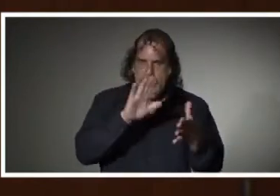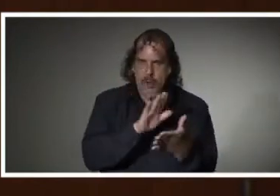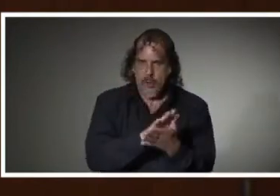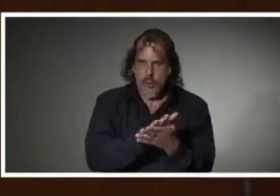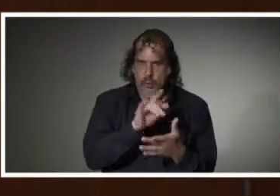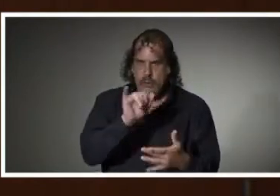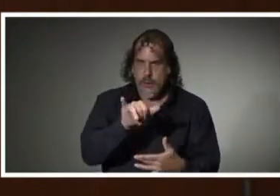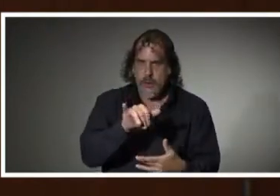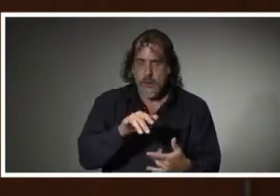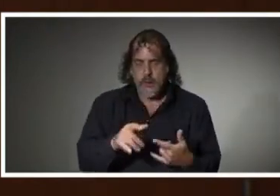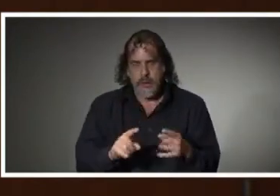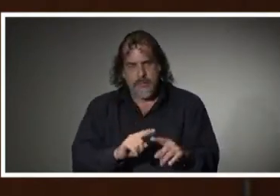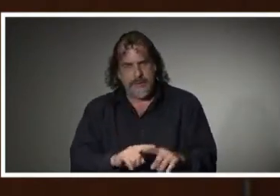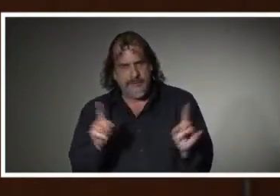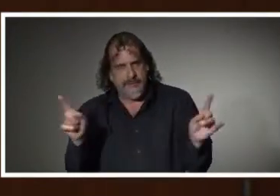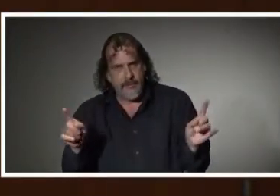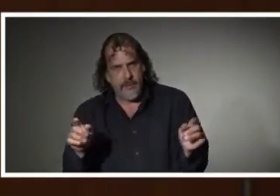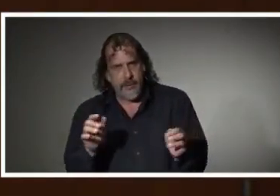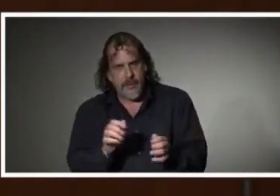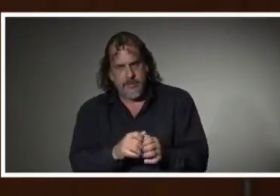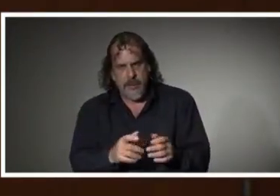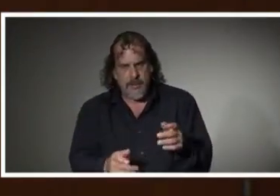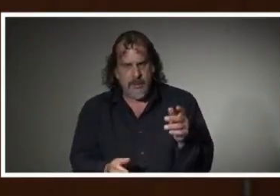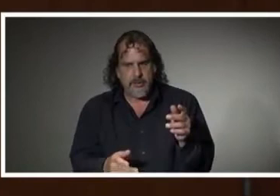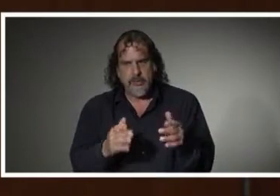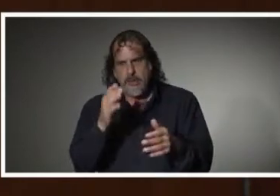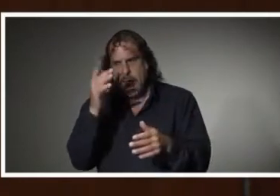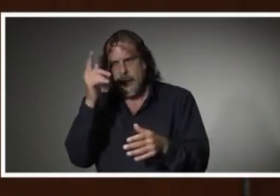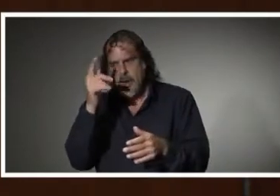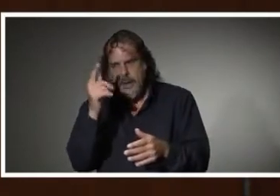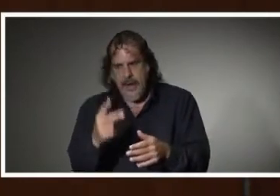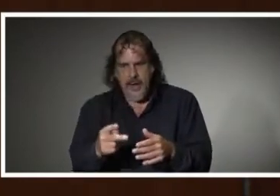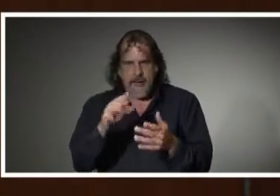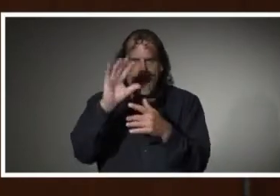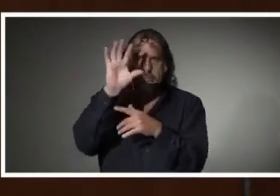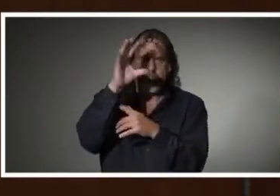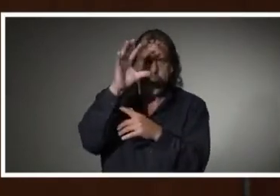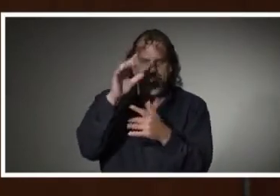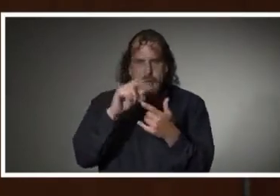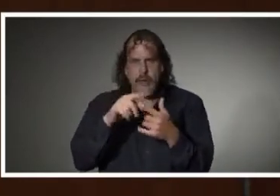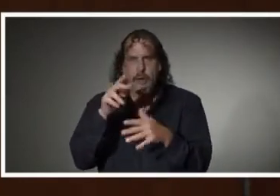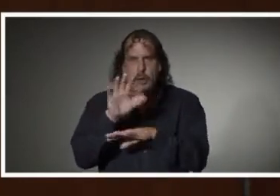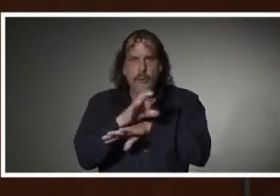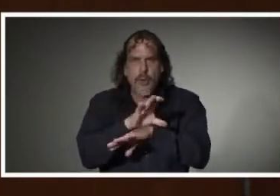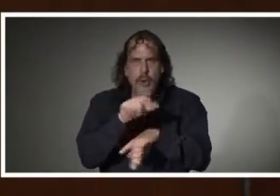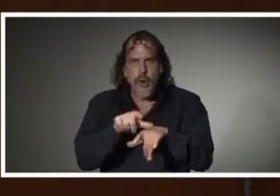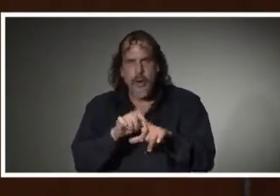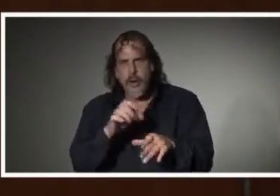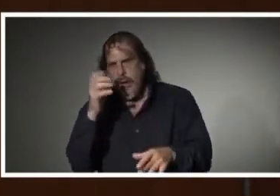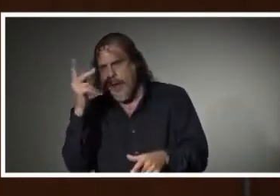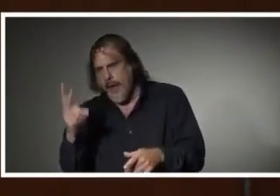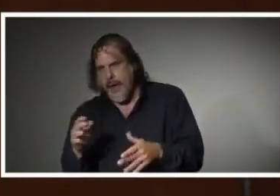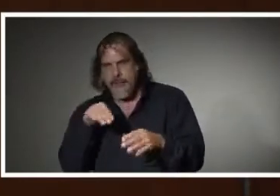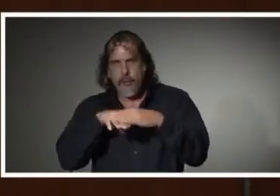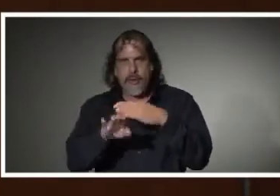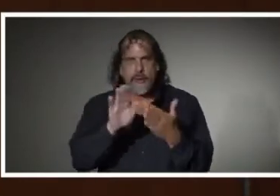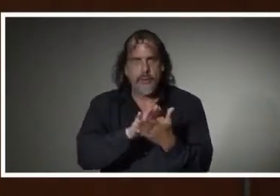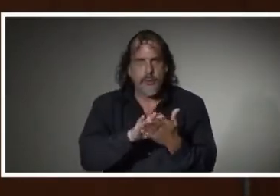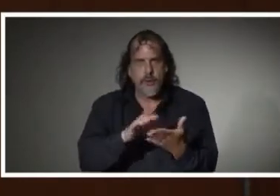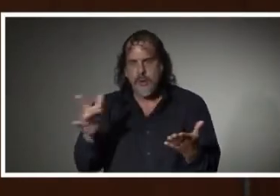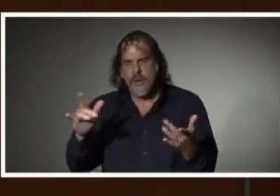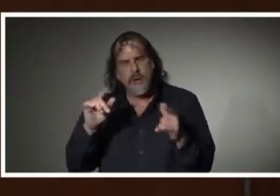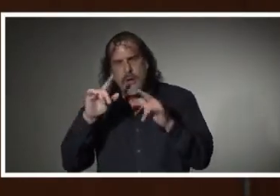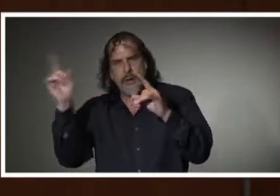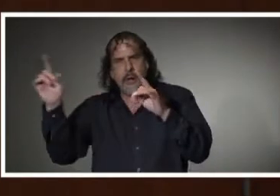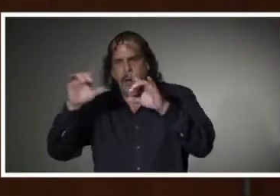a different sort of scenario. There'll be some hybrid sort of online, in-person sort of stuff, and certainly I've been talking to educators, superintendents,